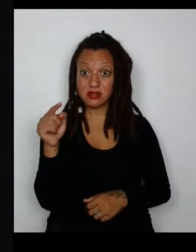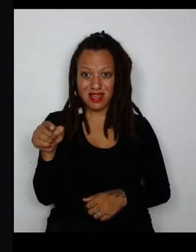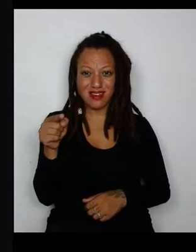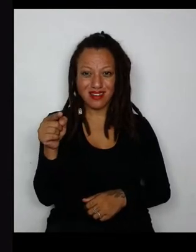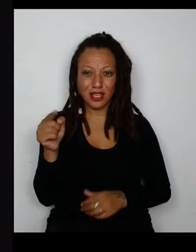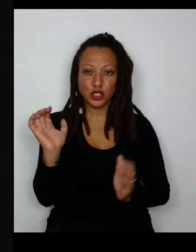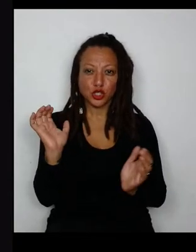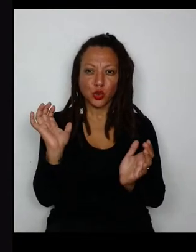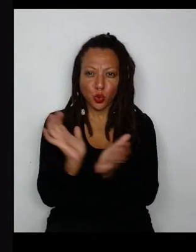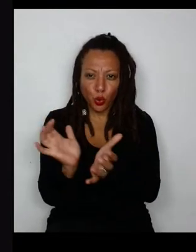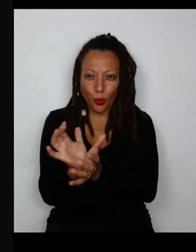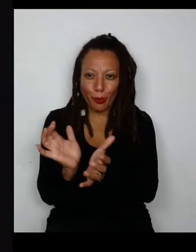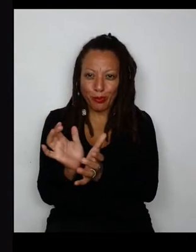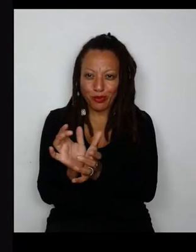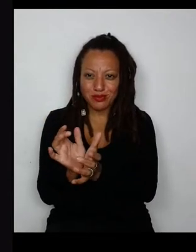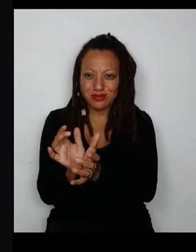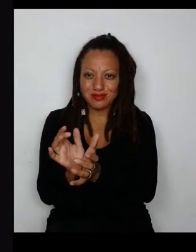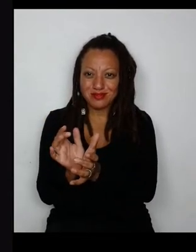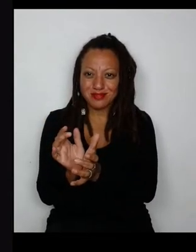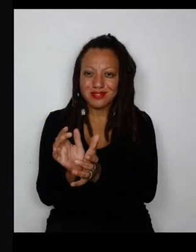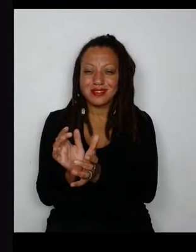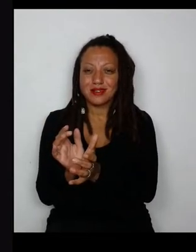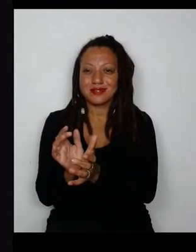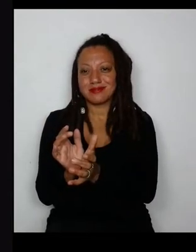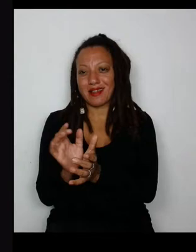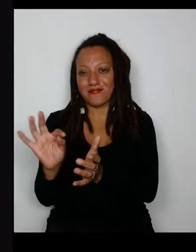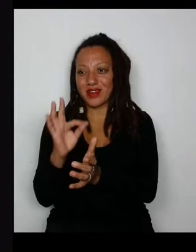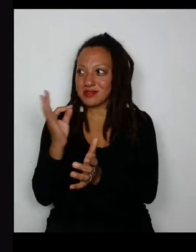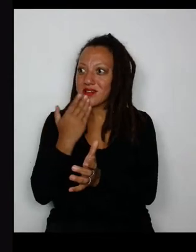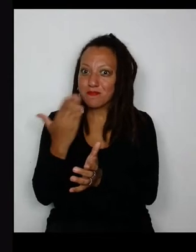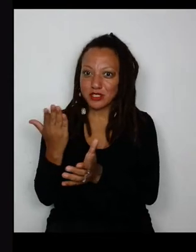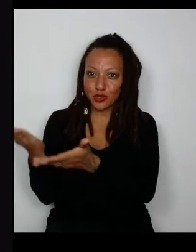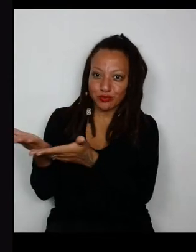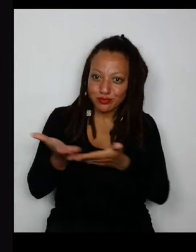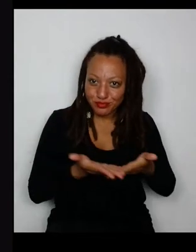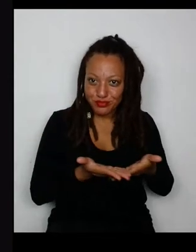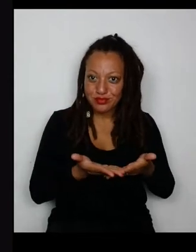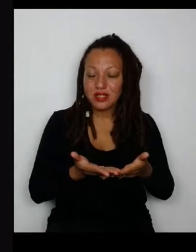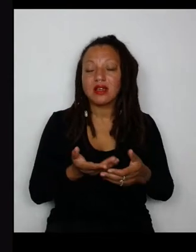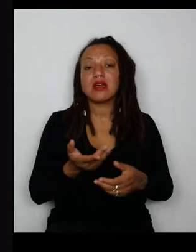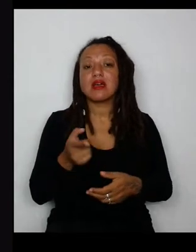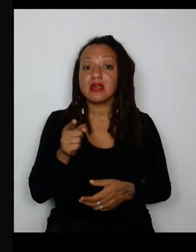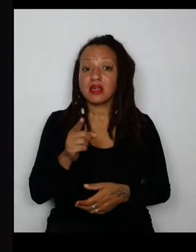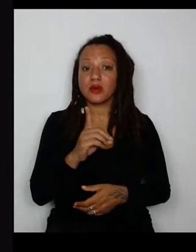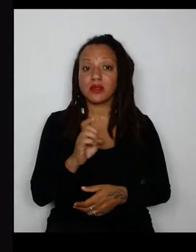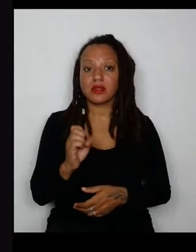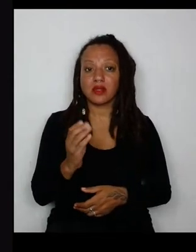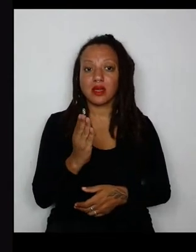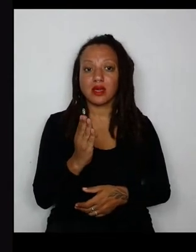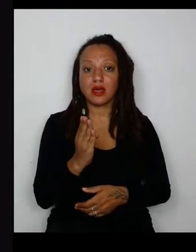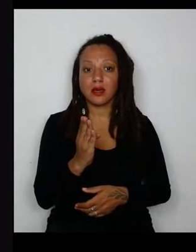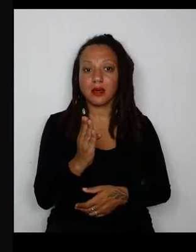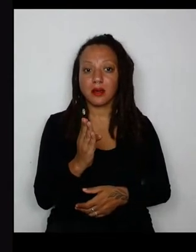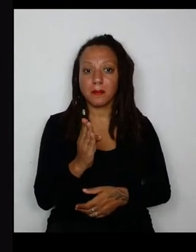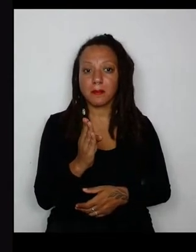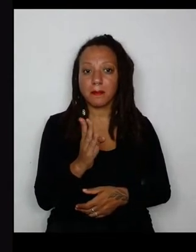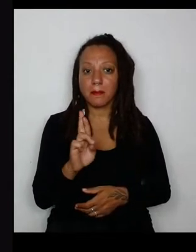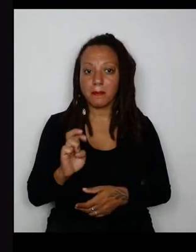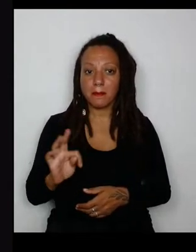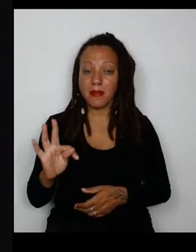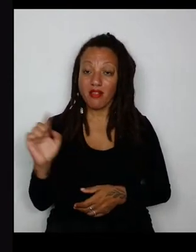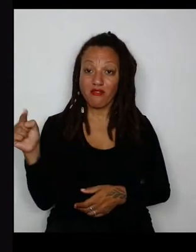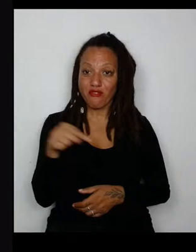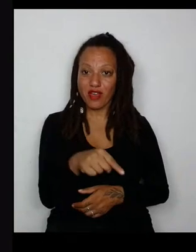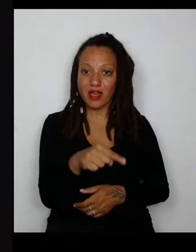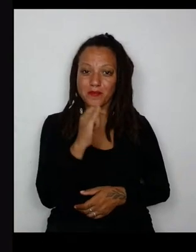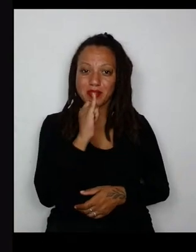and he came in the french mission to brazil and one of the main works during